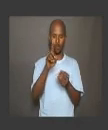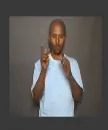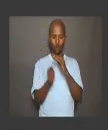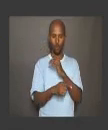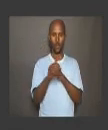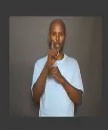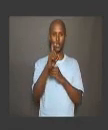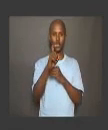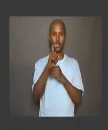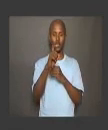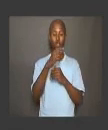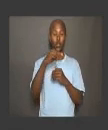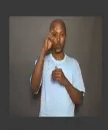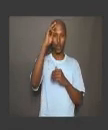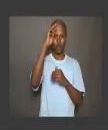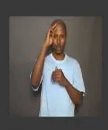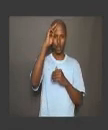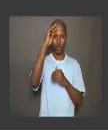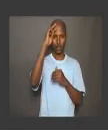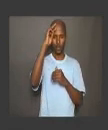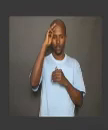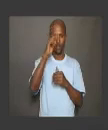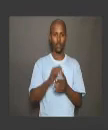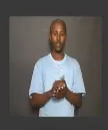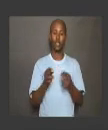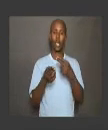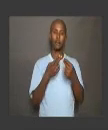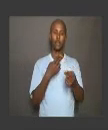1 over x squared